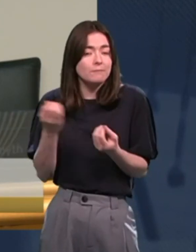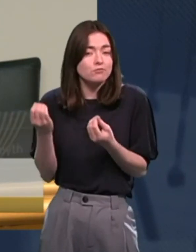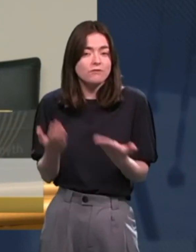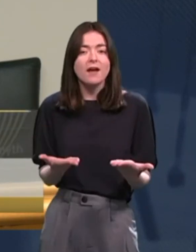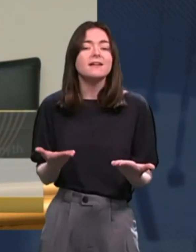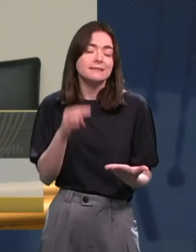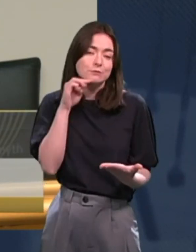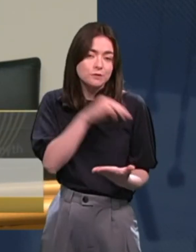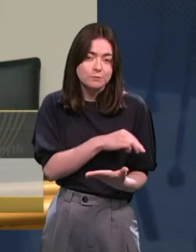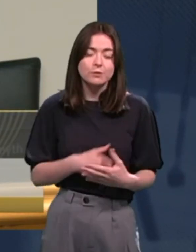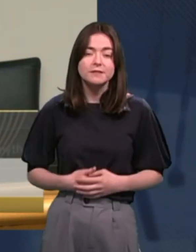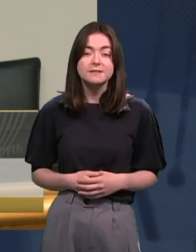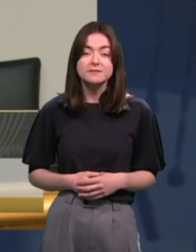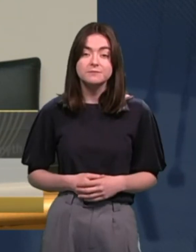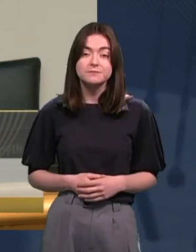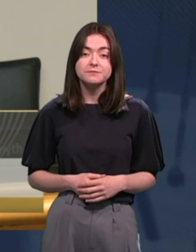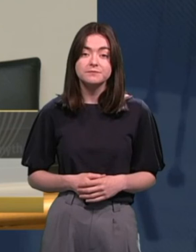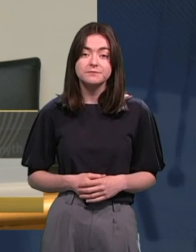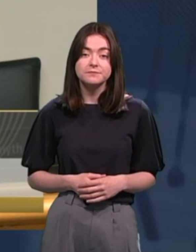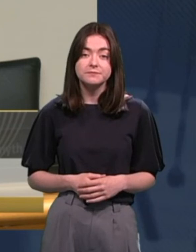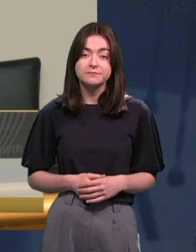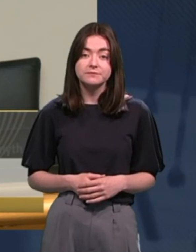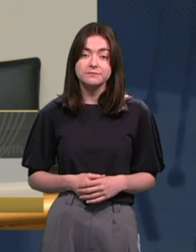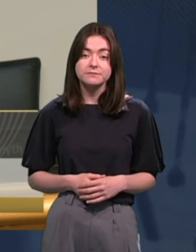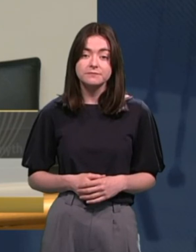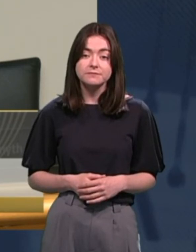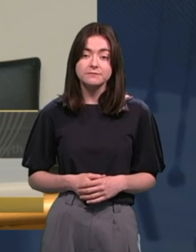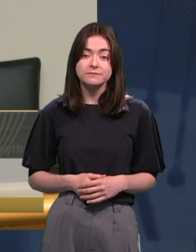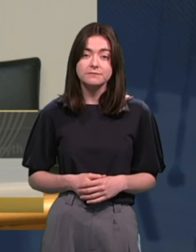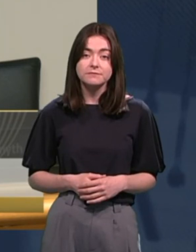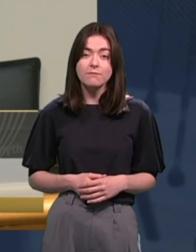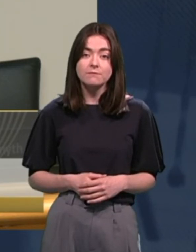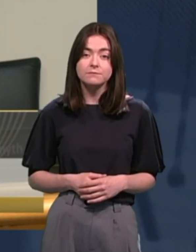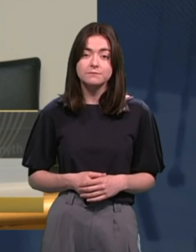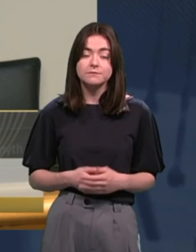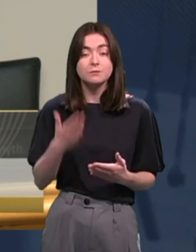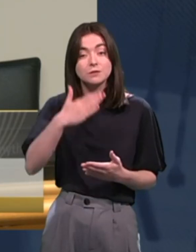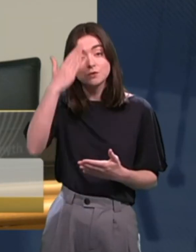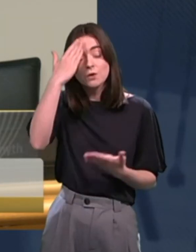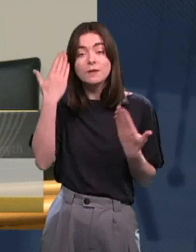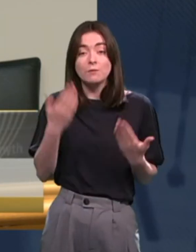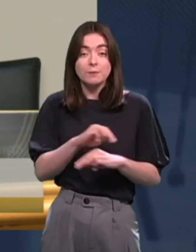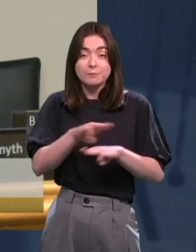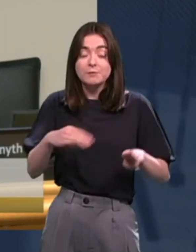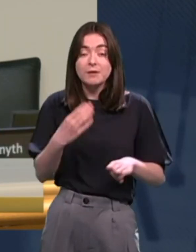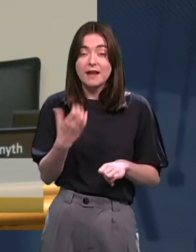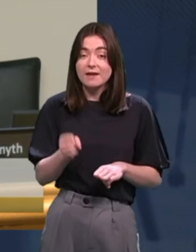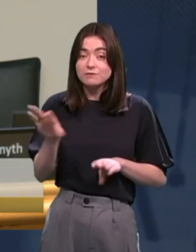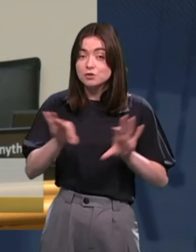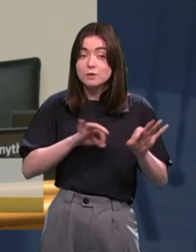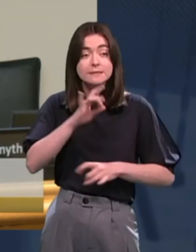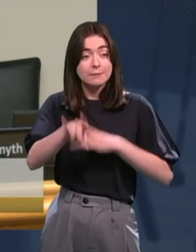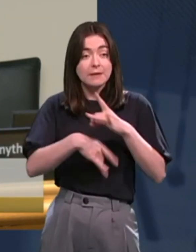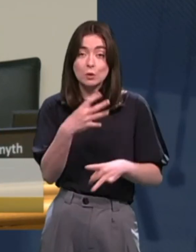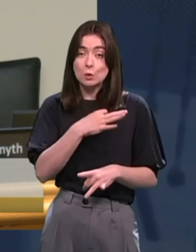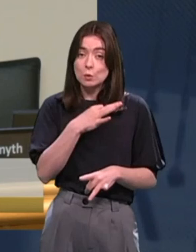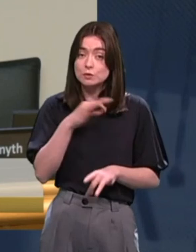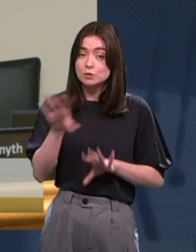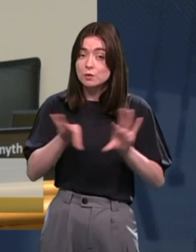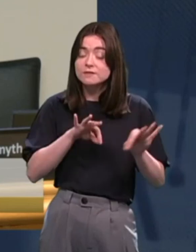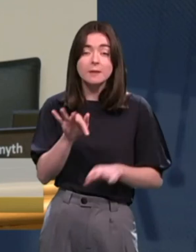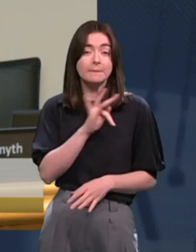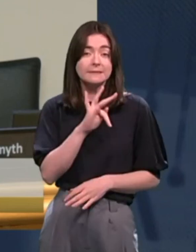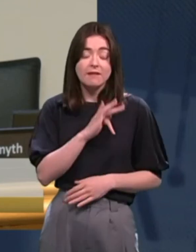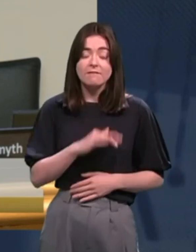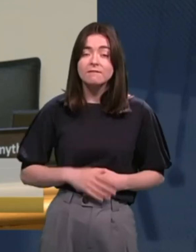is the key. And when you do we do know that when people get choice, they make good choices for themselves. Not